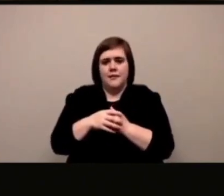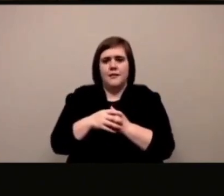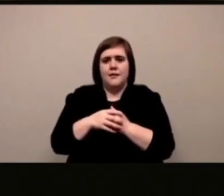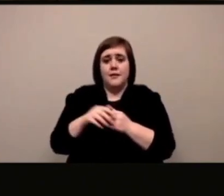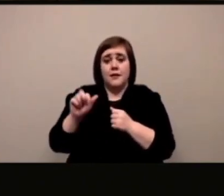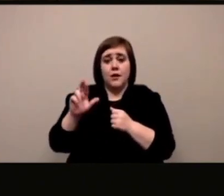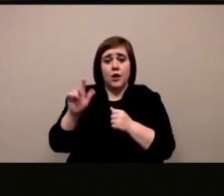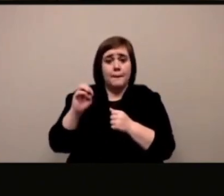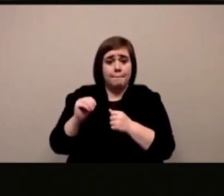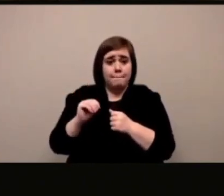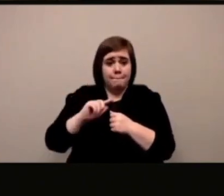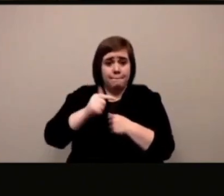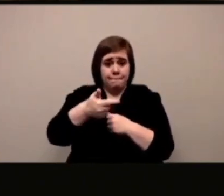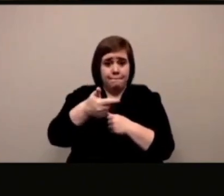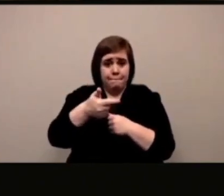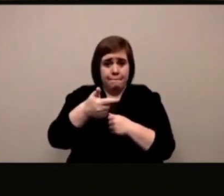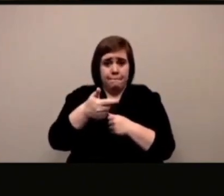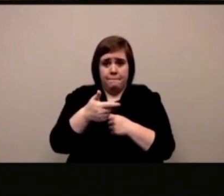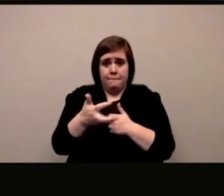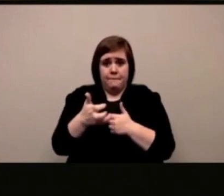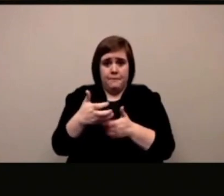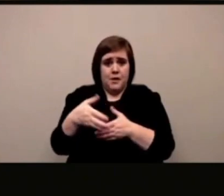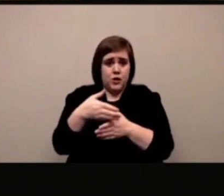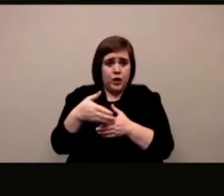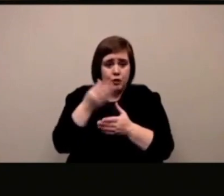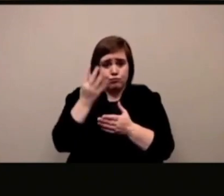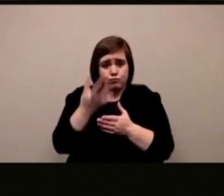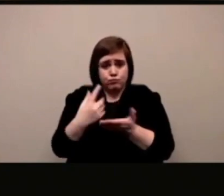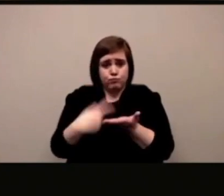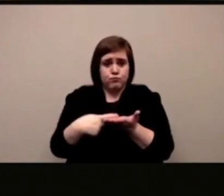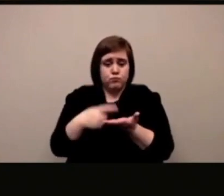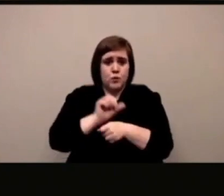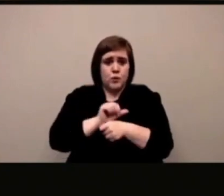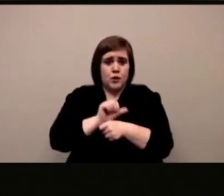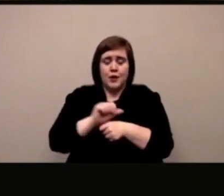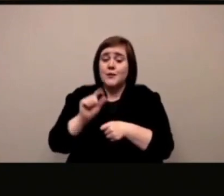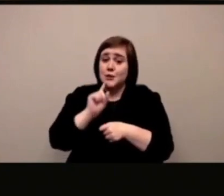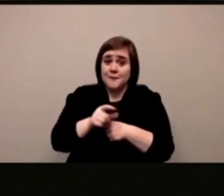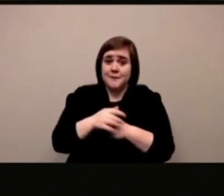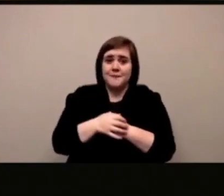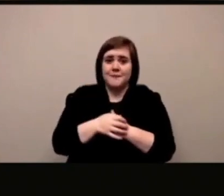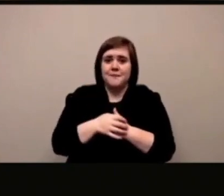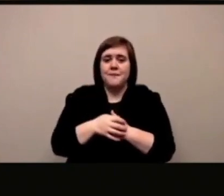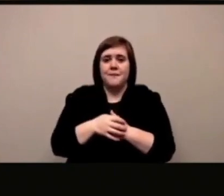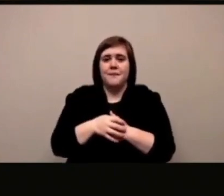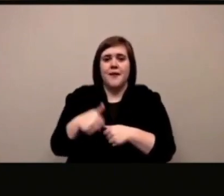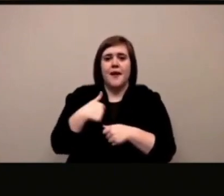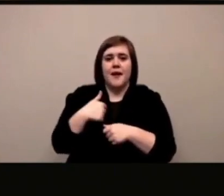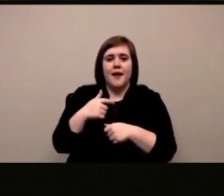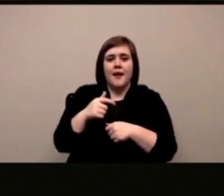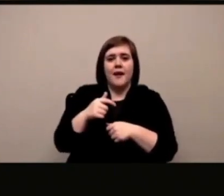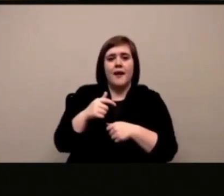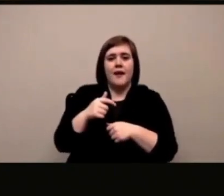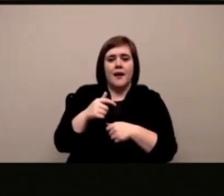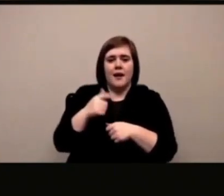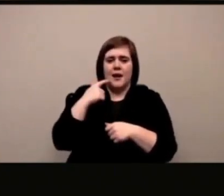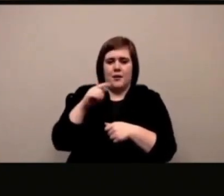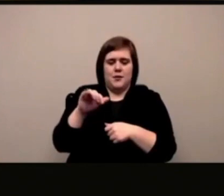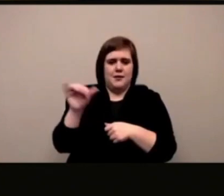Ariam, did you want to share or talk about what you're working on? Sure. So I was just